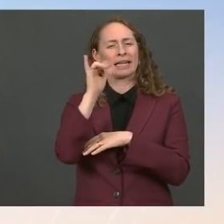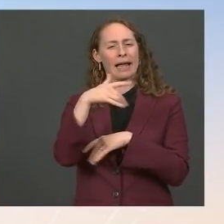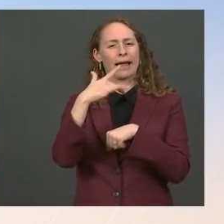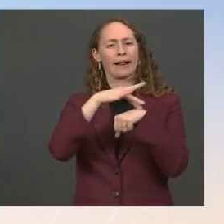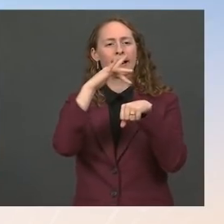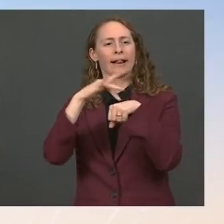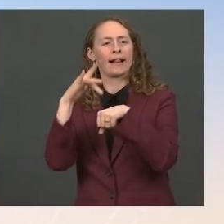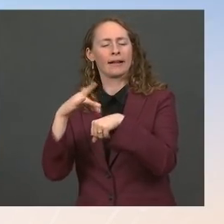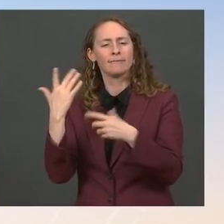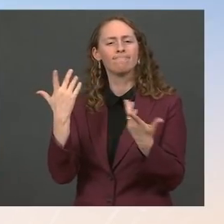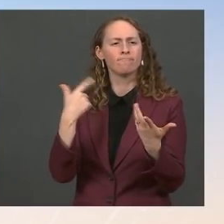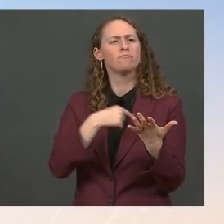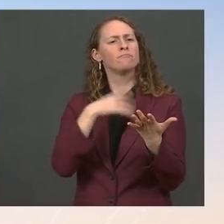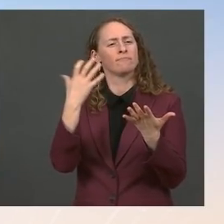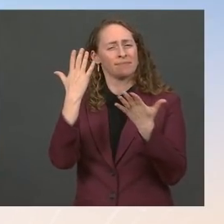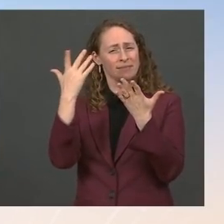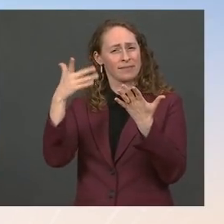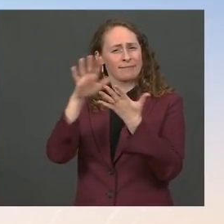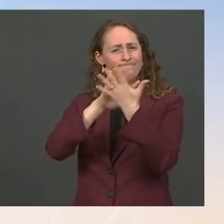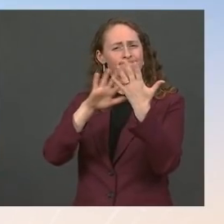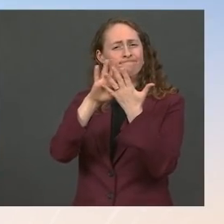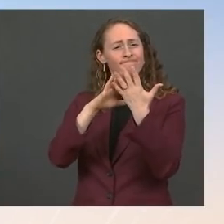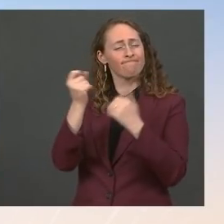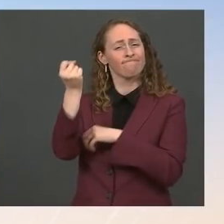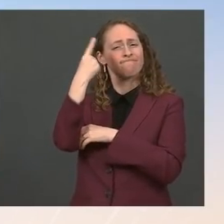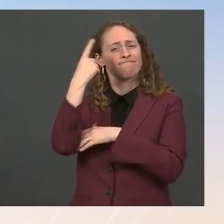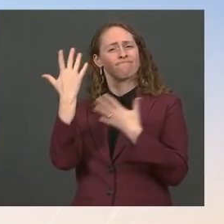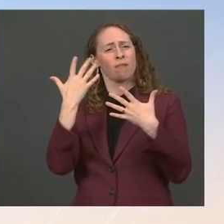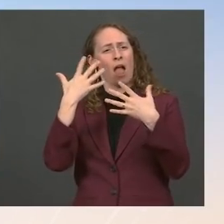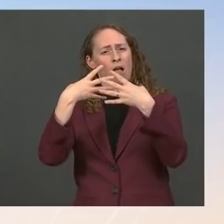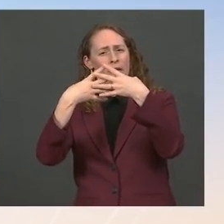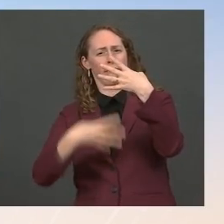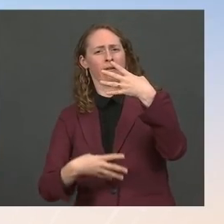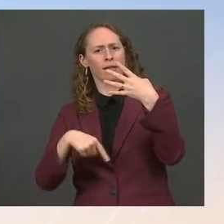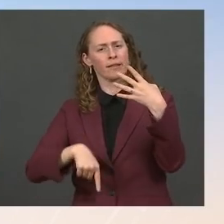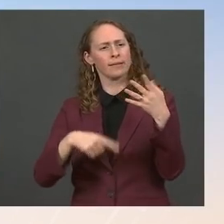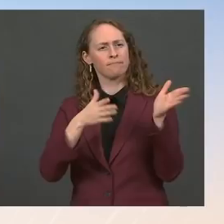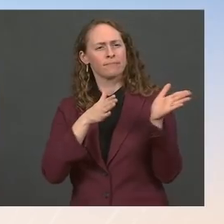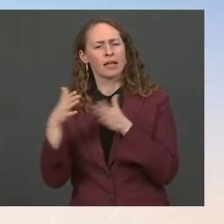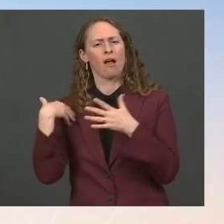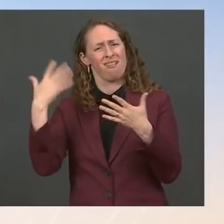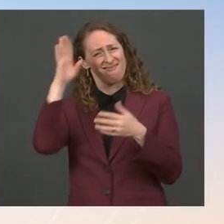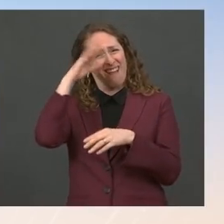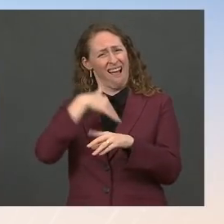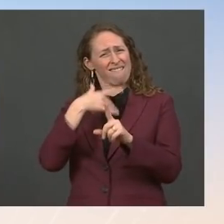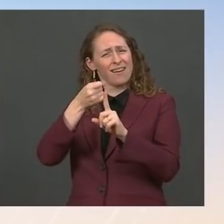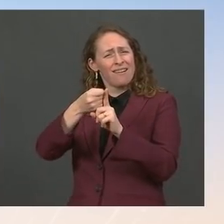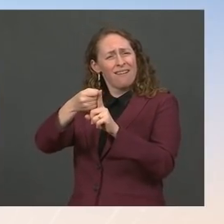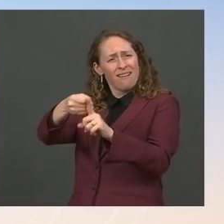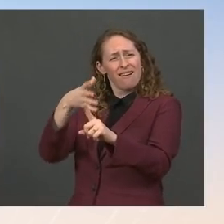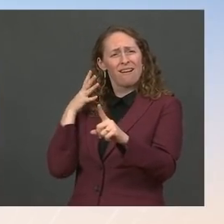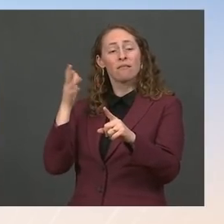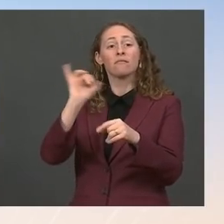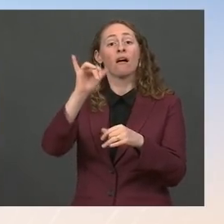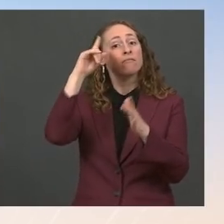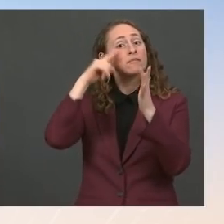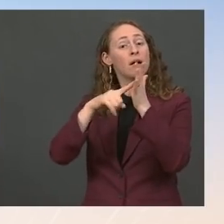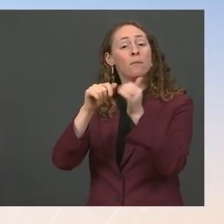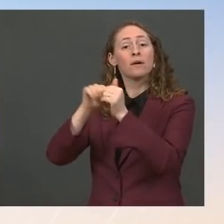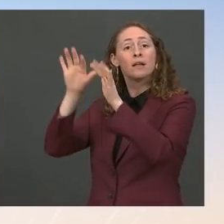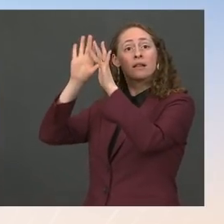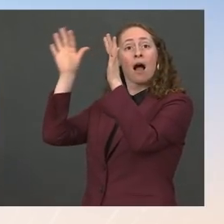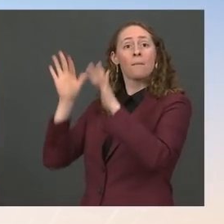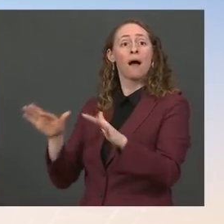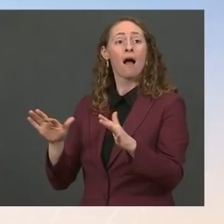all about these components as we shorthand them roads, rails, and bridges. And some of these are climate pieces, including making